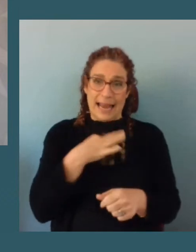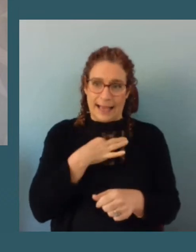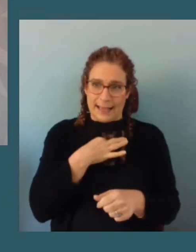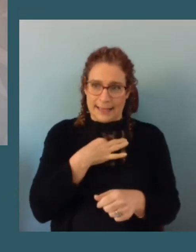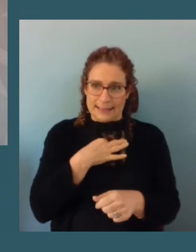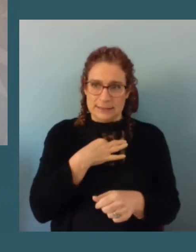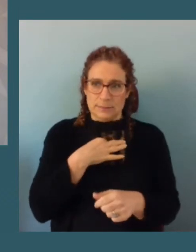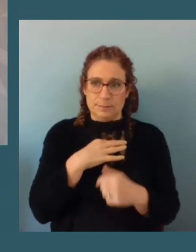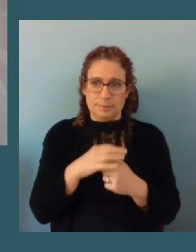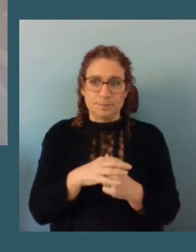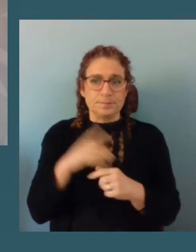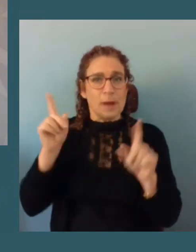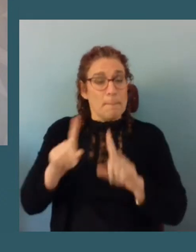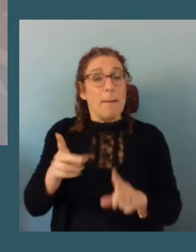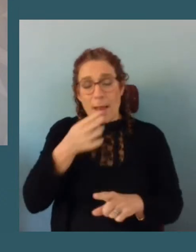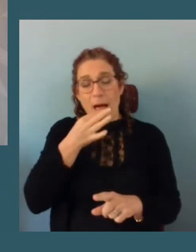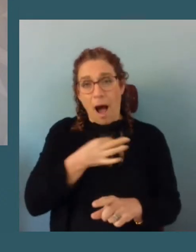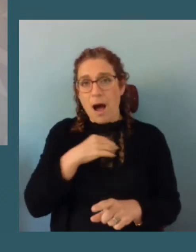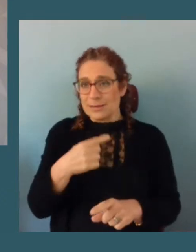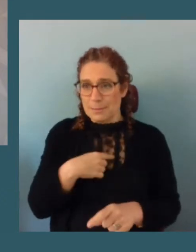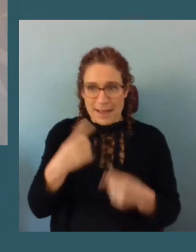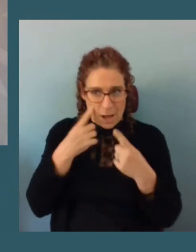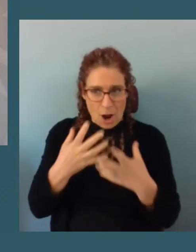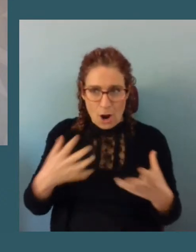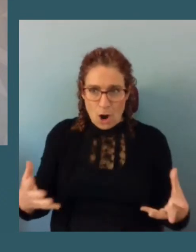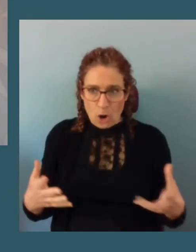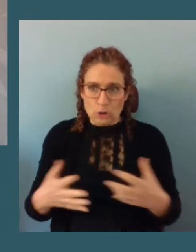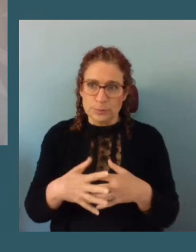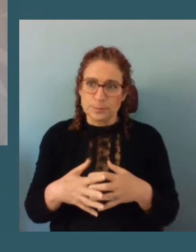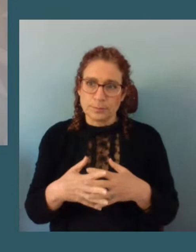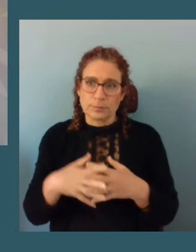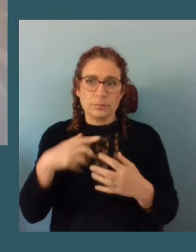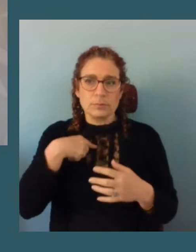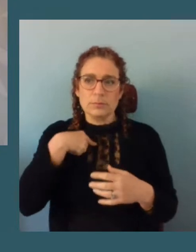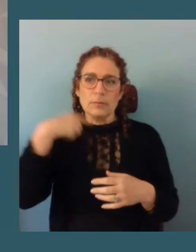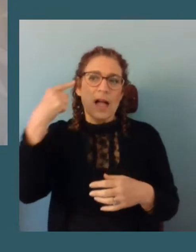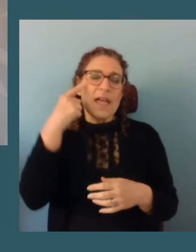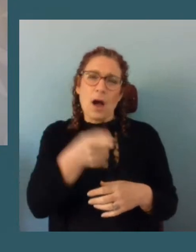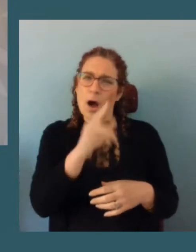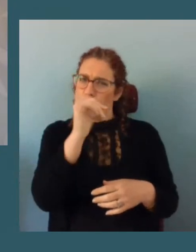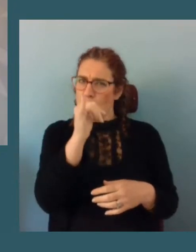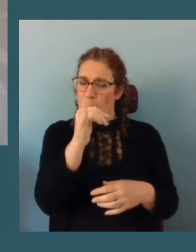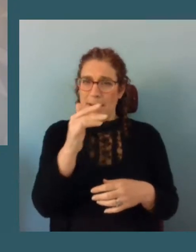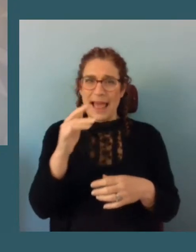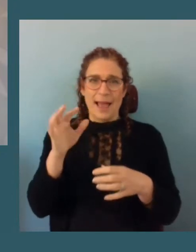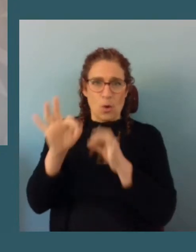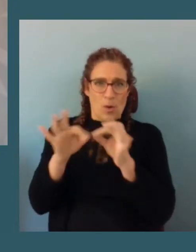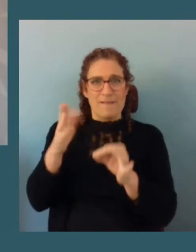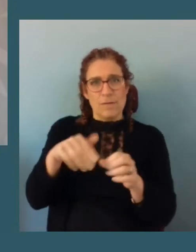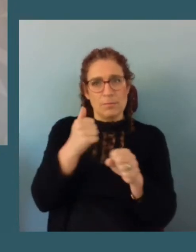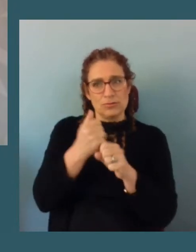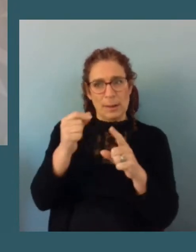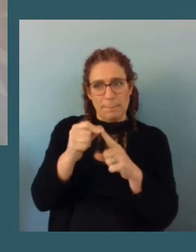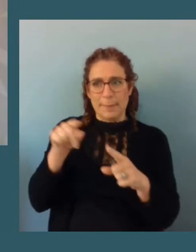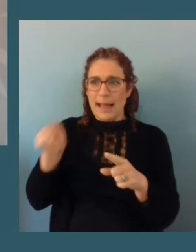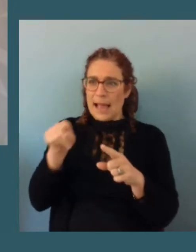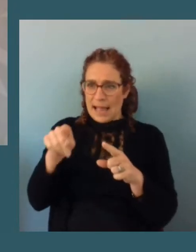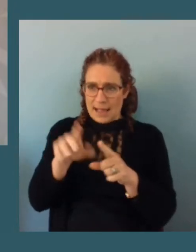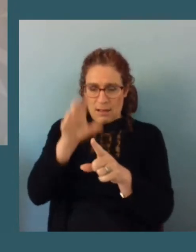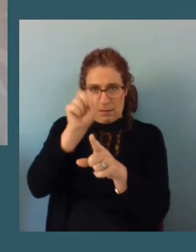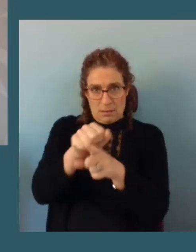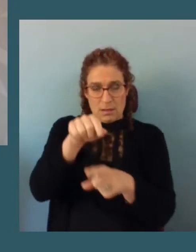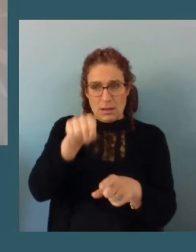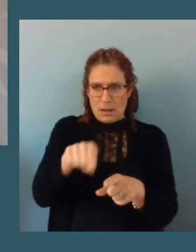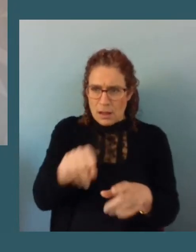question all the time. So I think it's probably come from a GP. So diagnosed a non-IgE mediated cow's